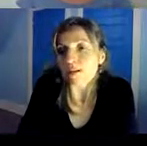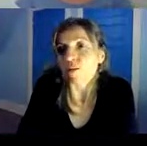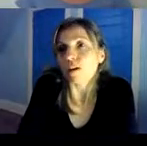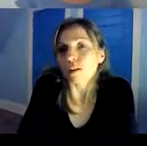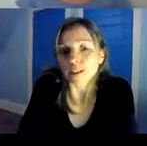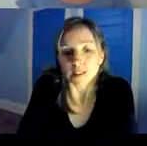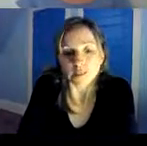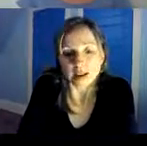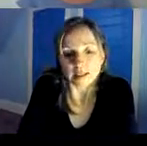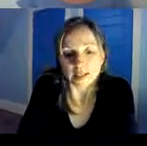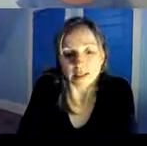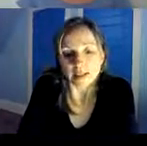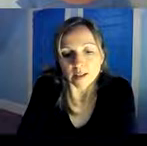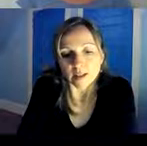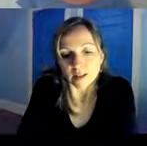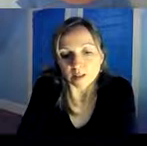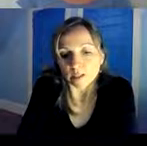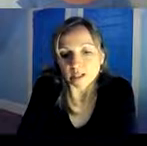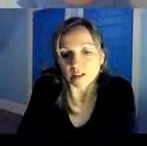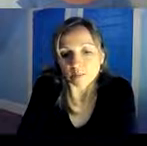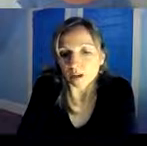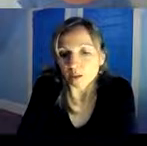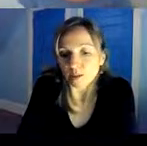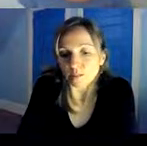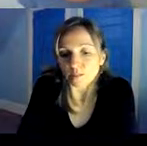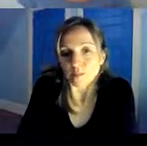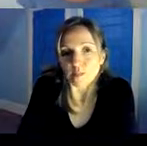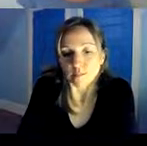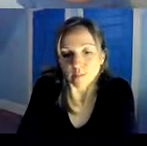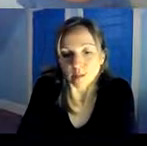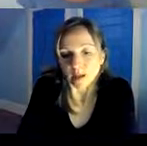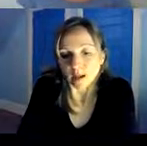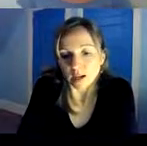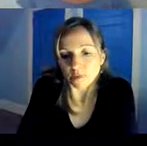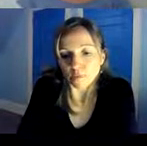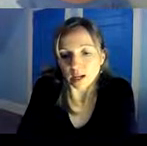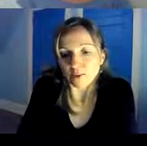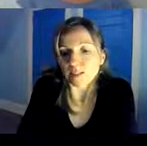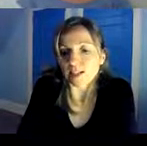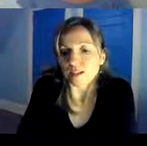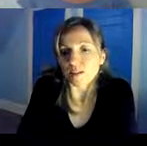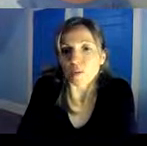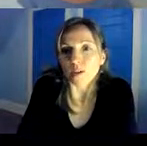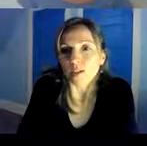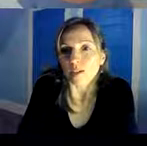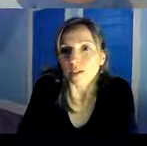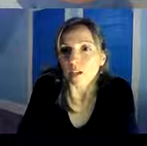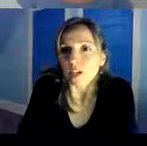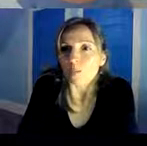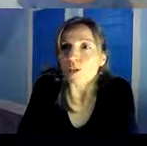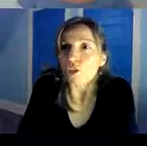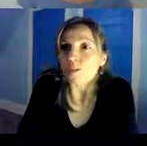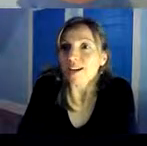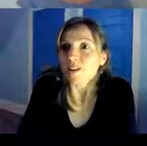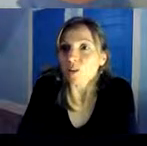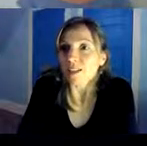bunchberry, false lily of the valley in place of periwinkle, and foam flower in place of goutweed.